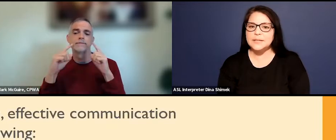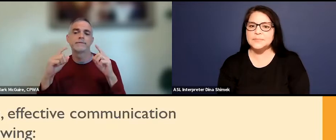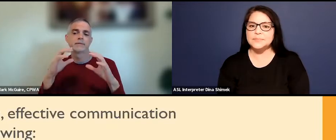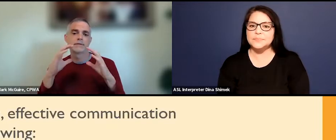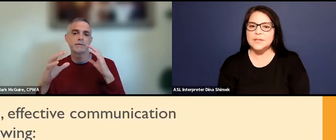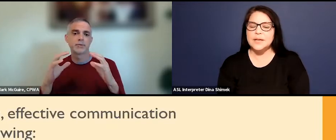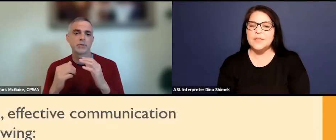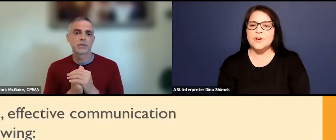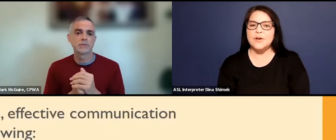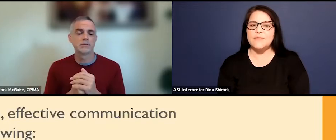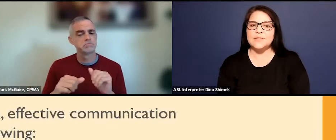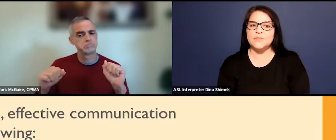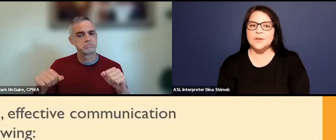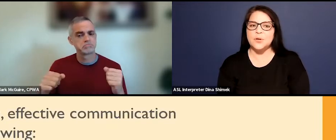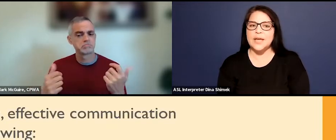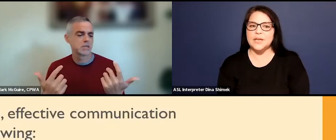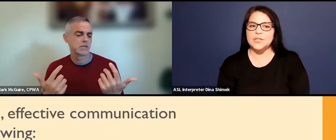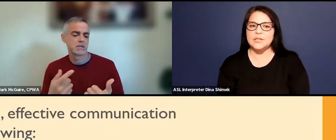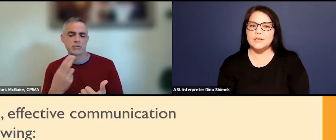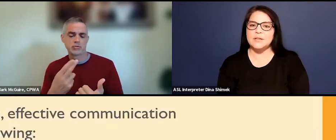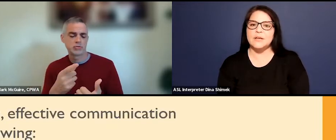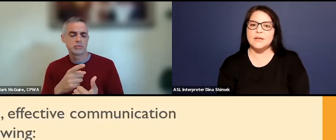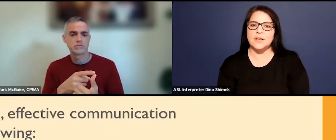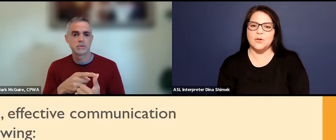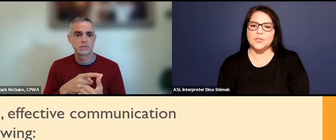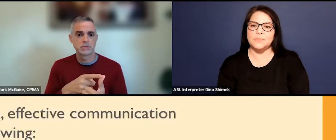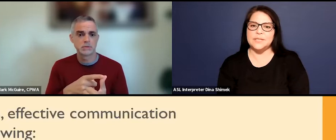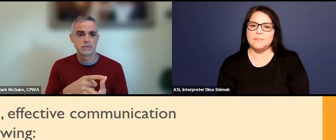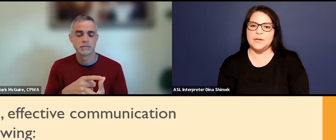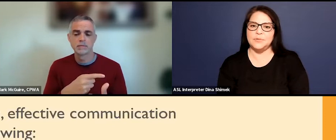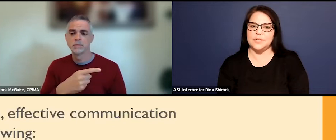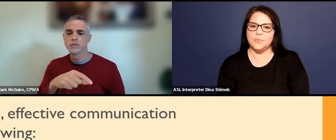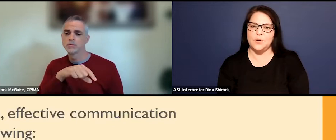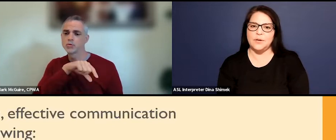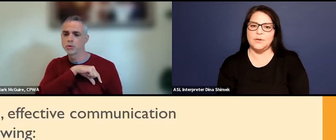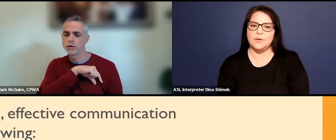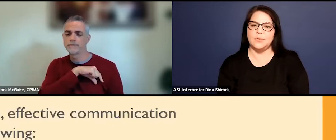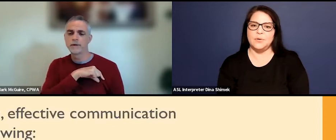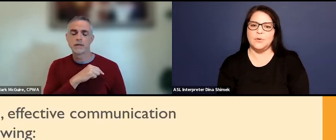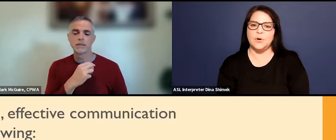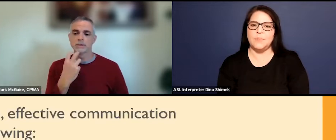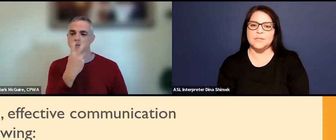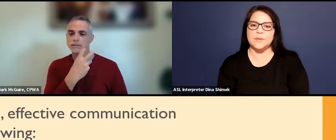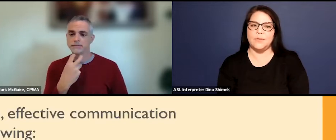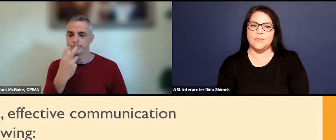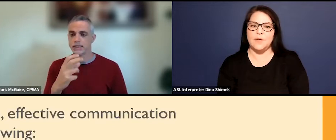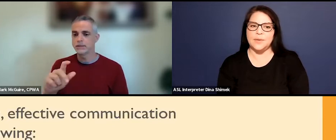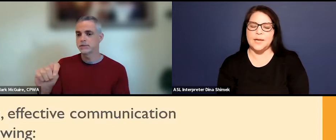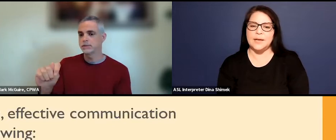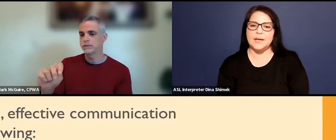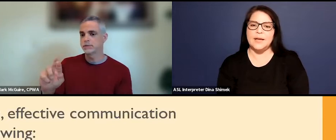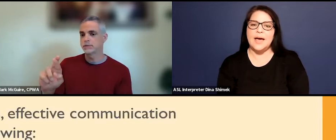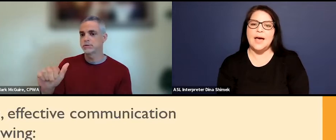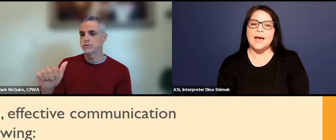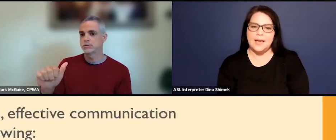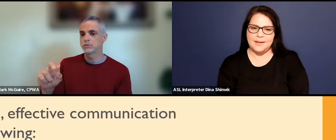disability, their effective communication can also be done by using one or possibly all of the following.